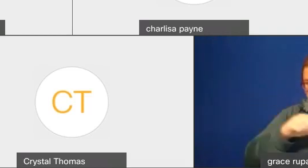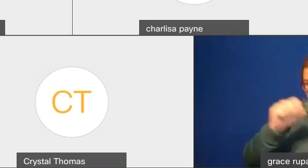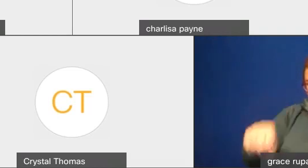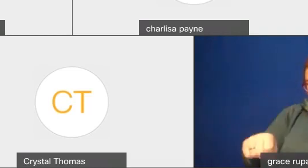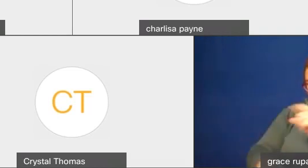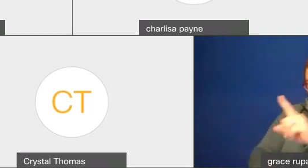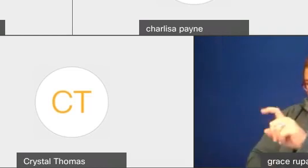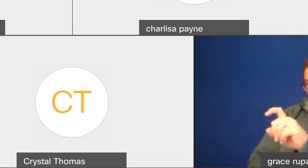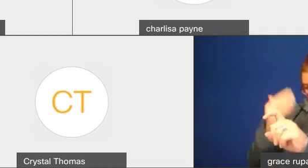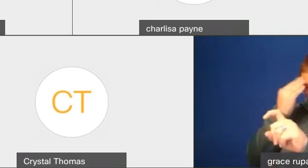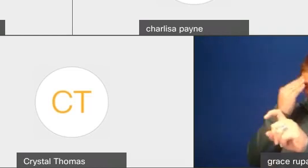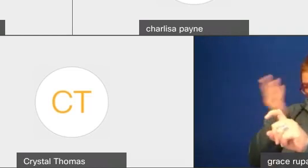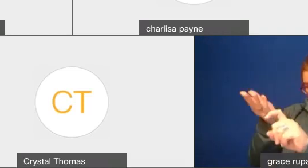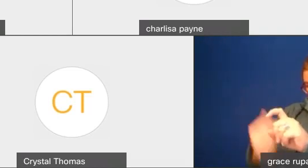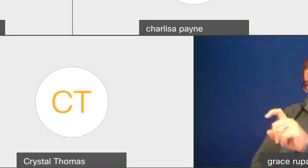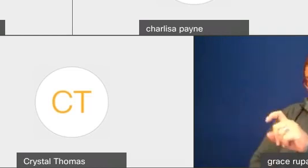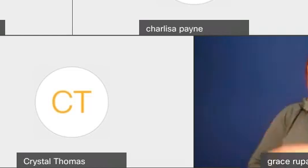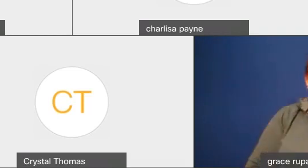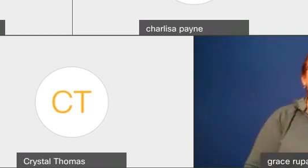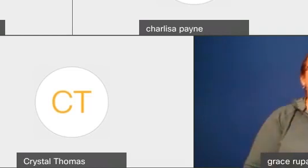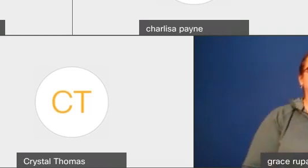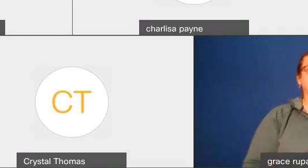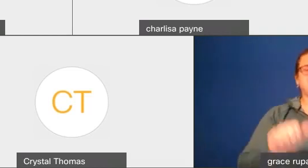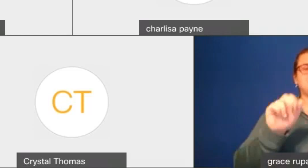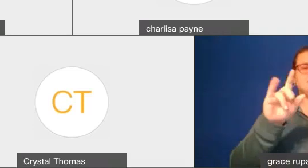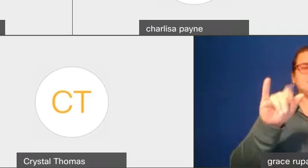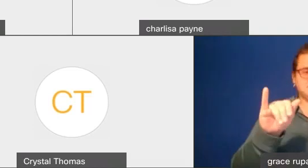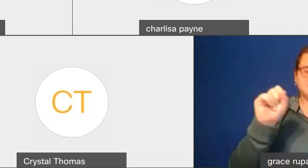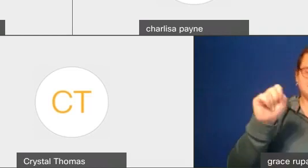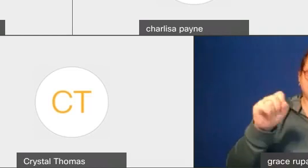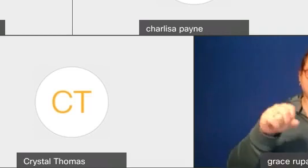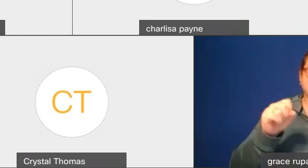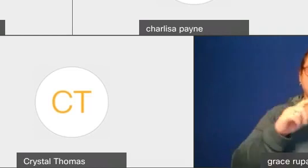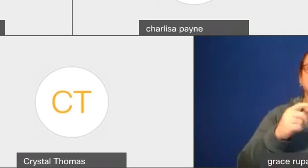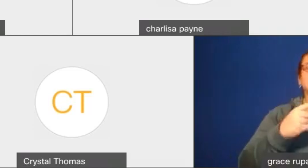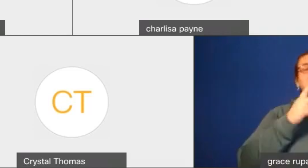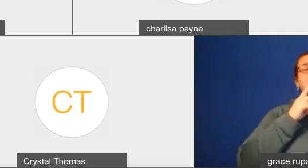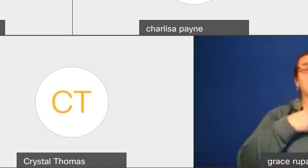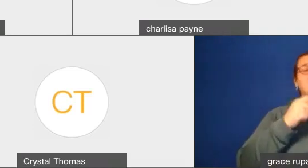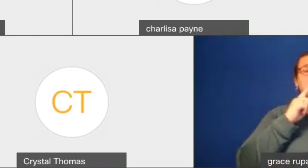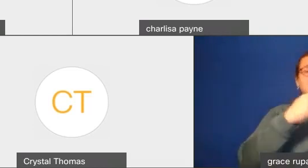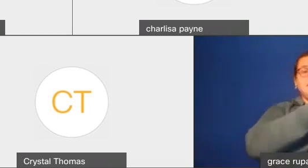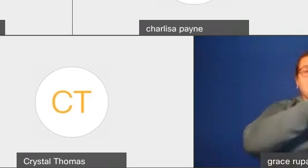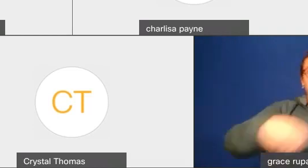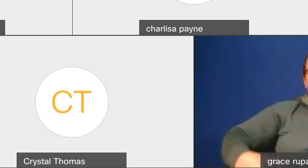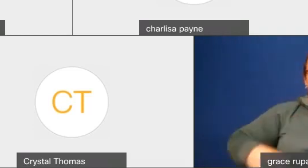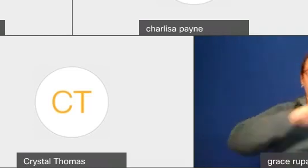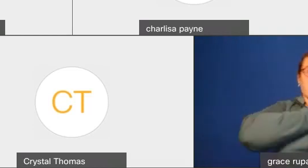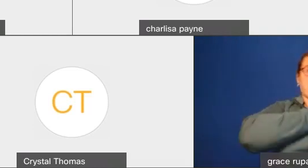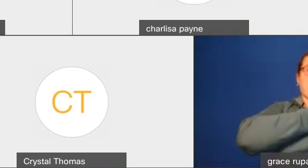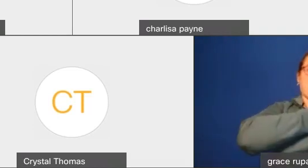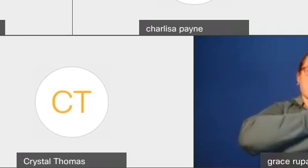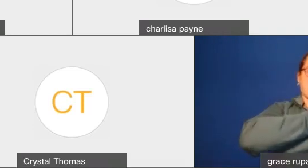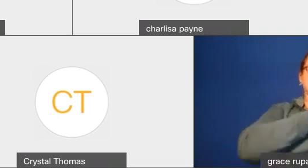so as people are aware, the mayor's order for the public health emergency currently extends until October